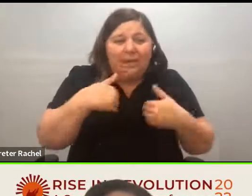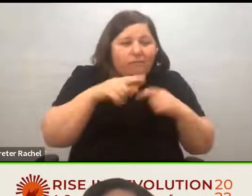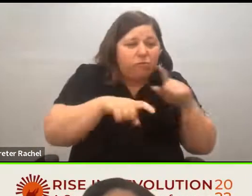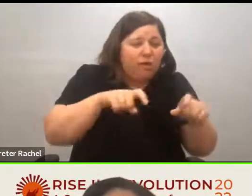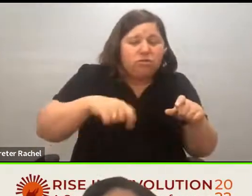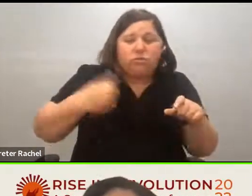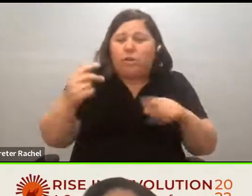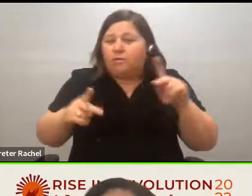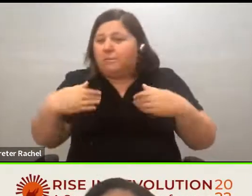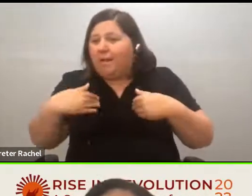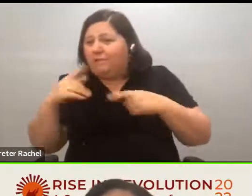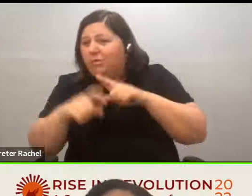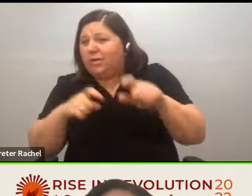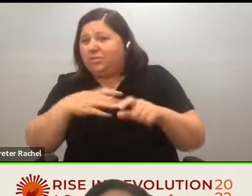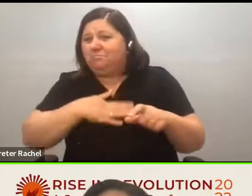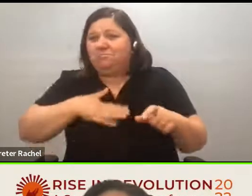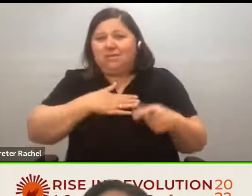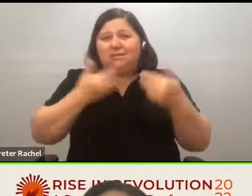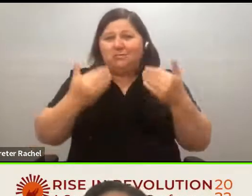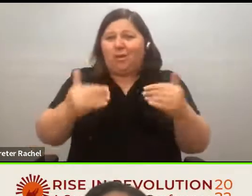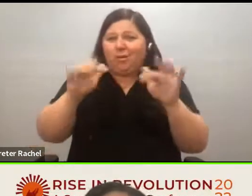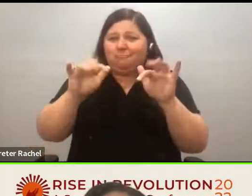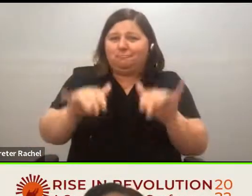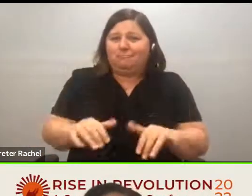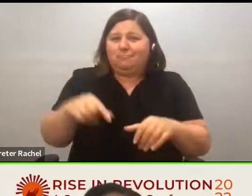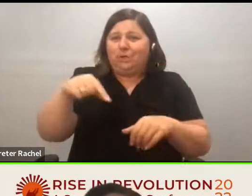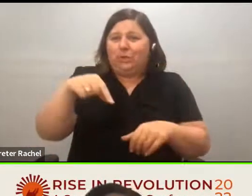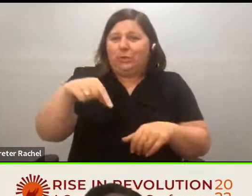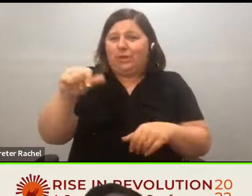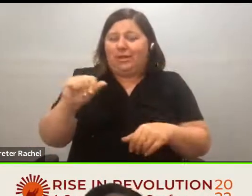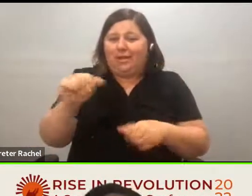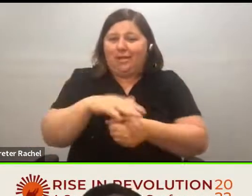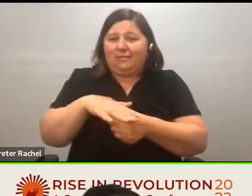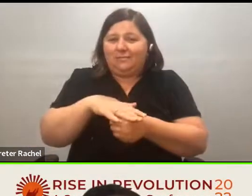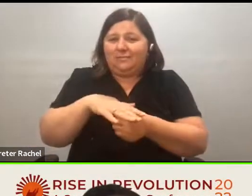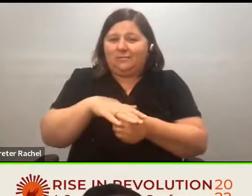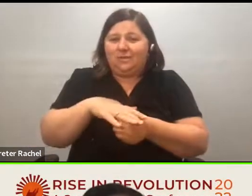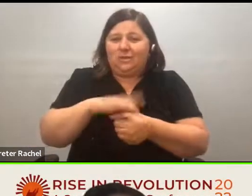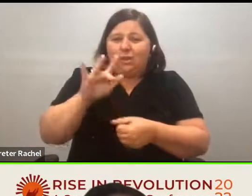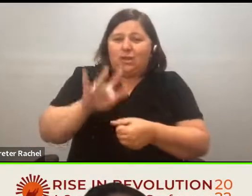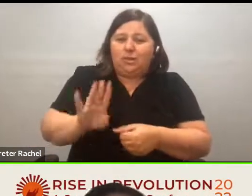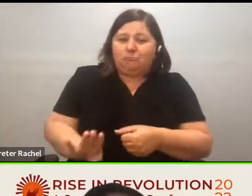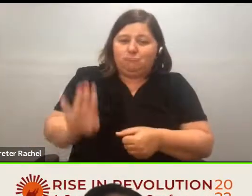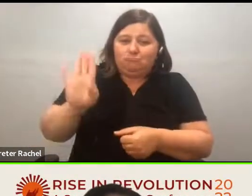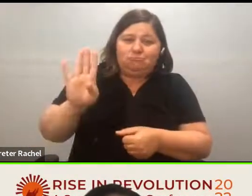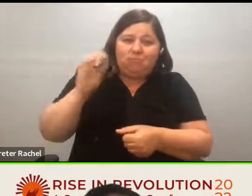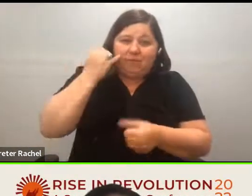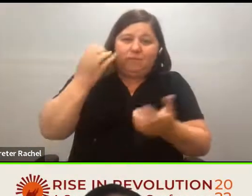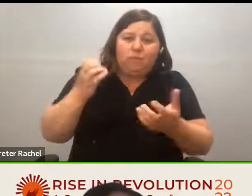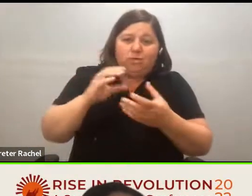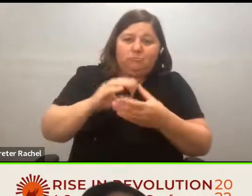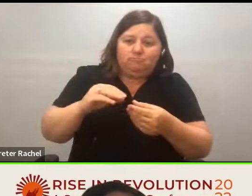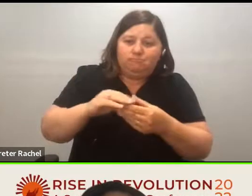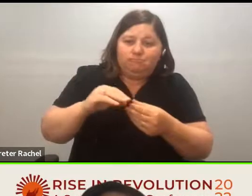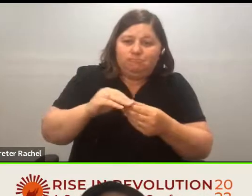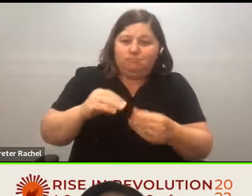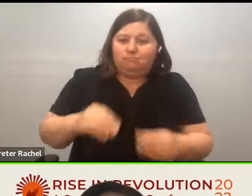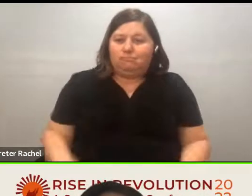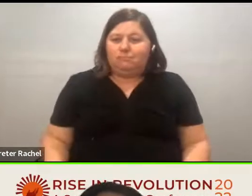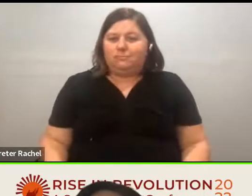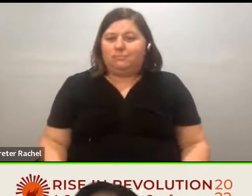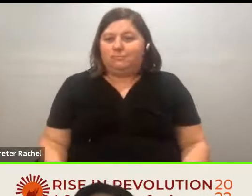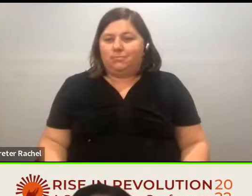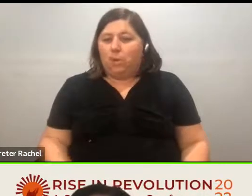questions, please feel free to drop them in the Q&A or click the raise your hand function. But I guess just